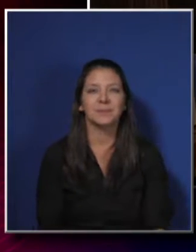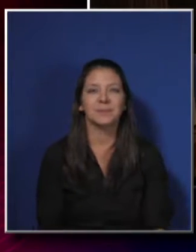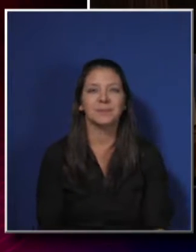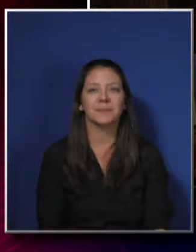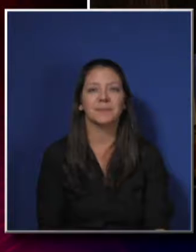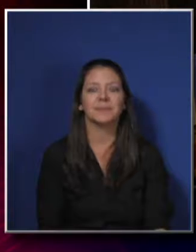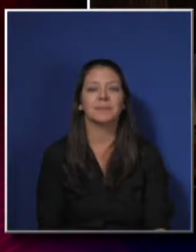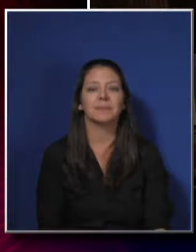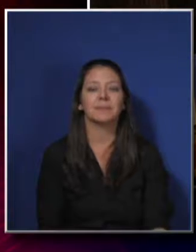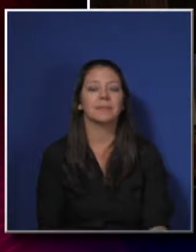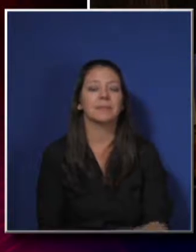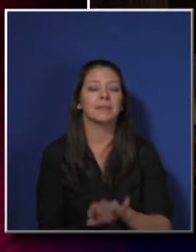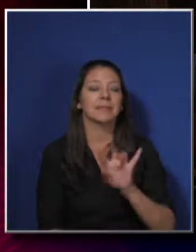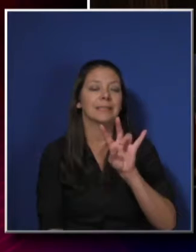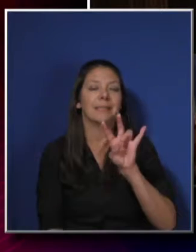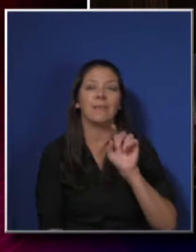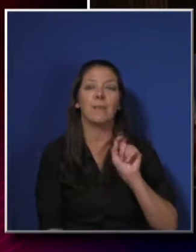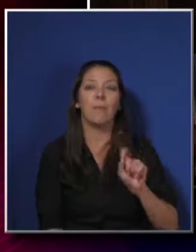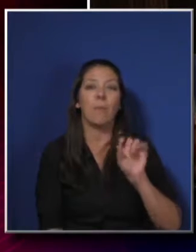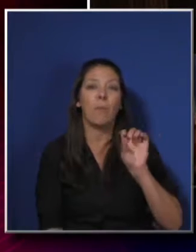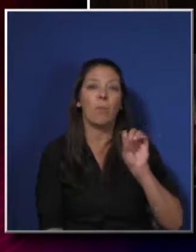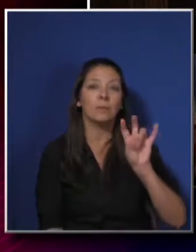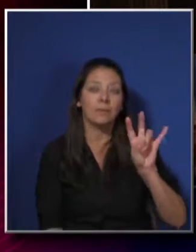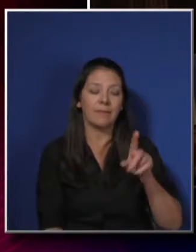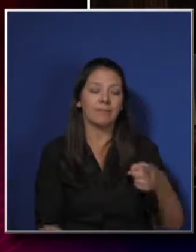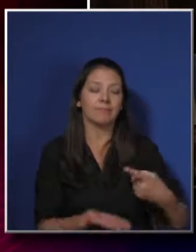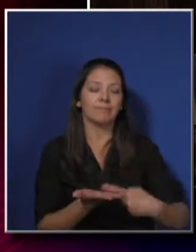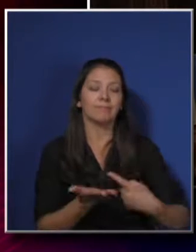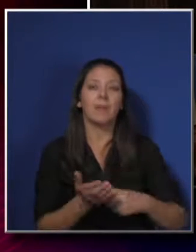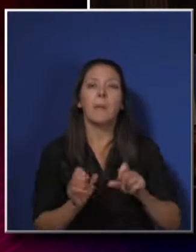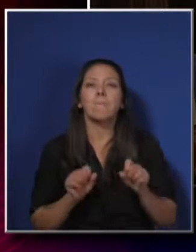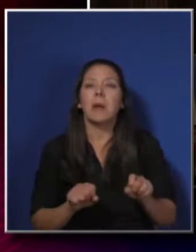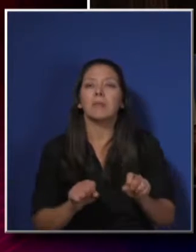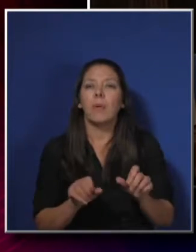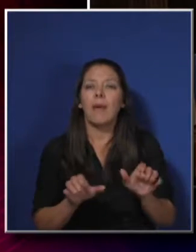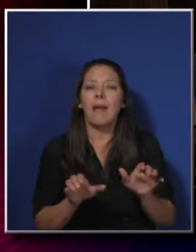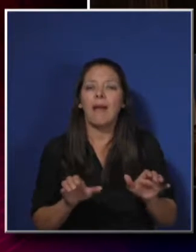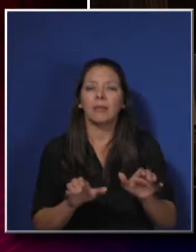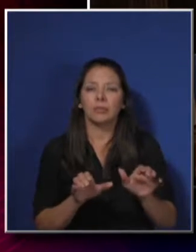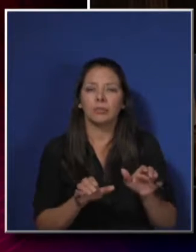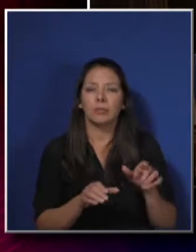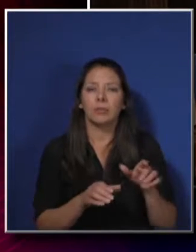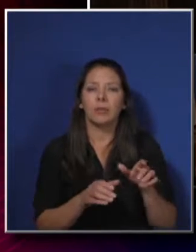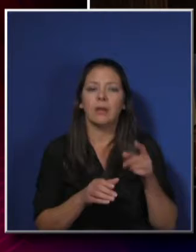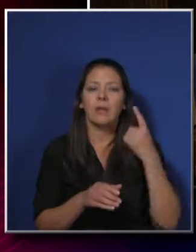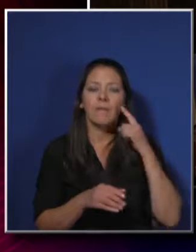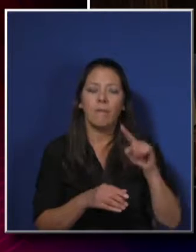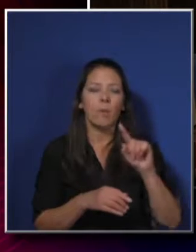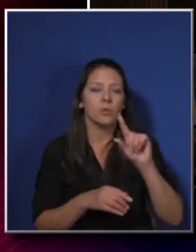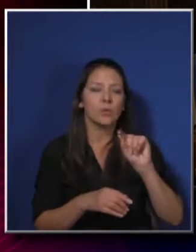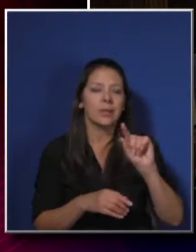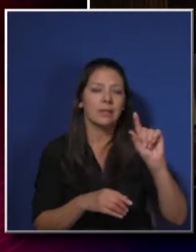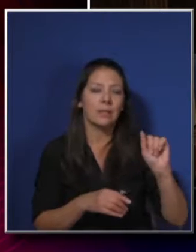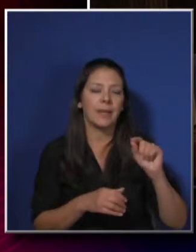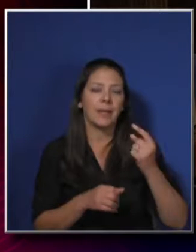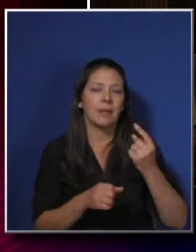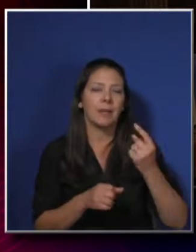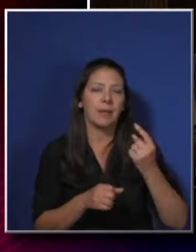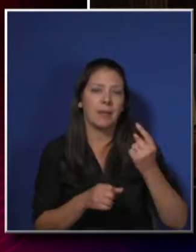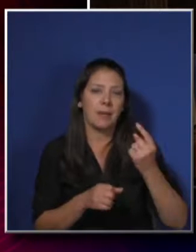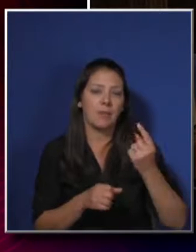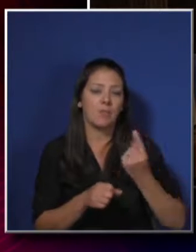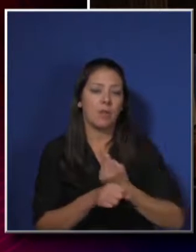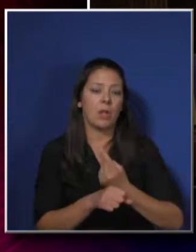Now on to item 7.07, discussion and possible action, setting the calendar for the 2020 regular budget or regular